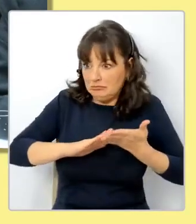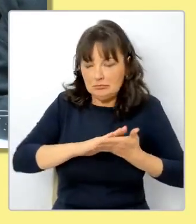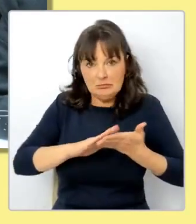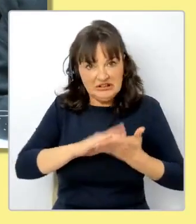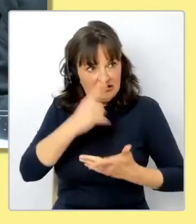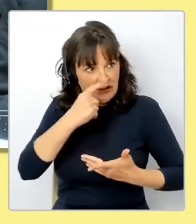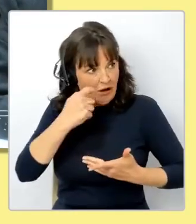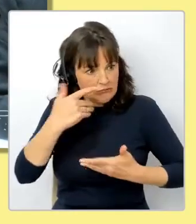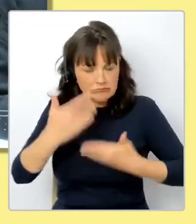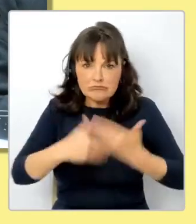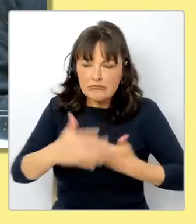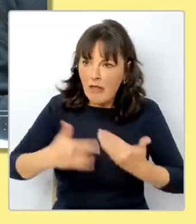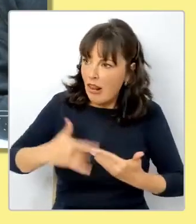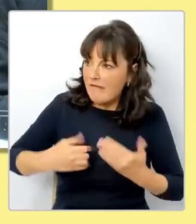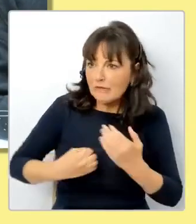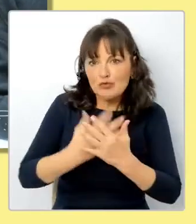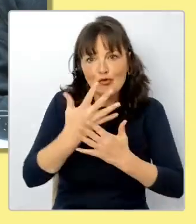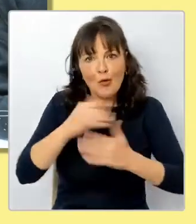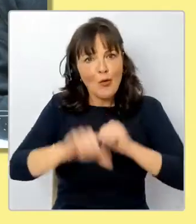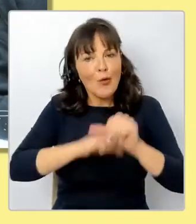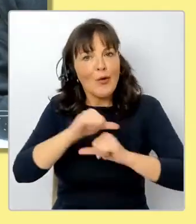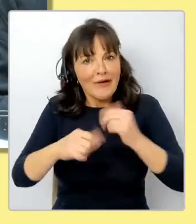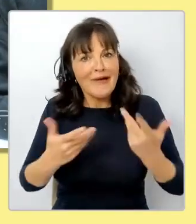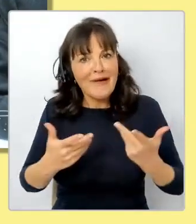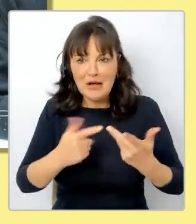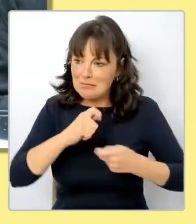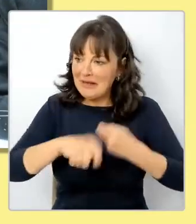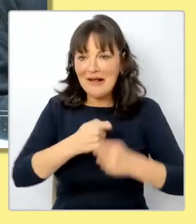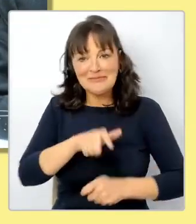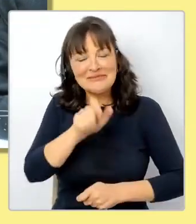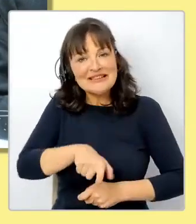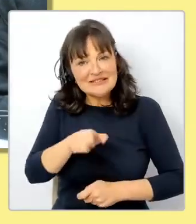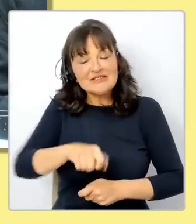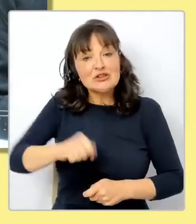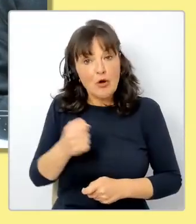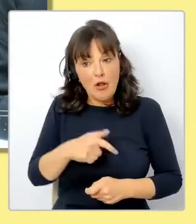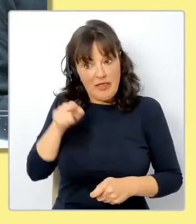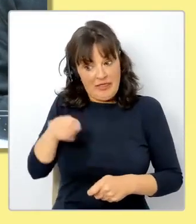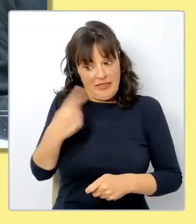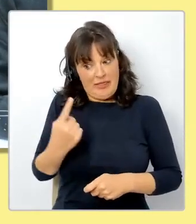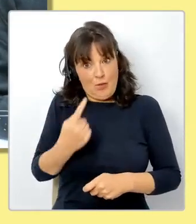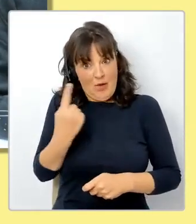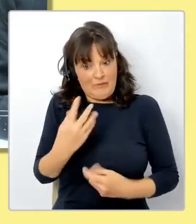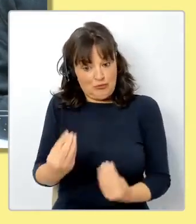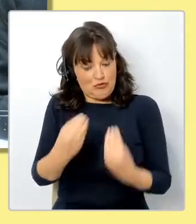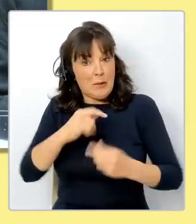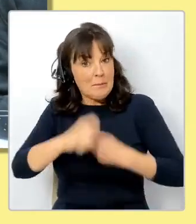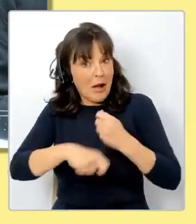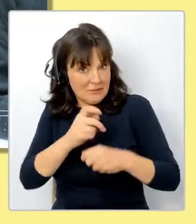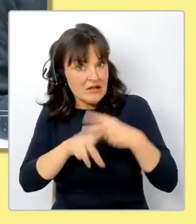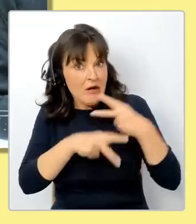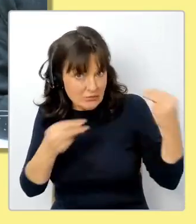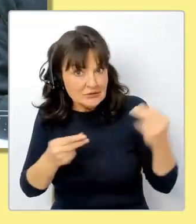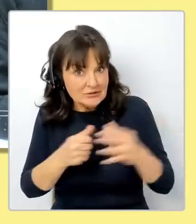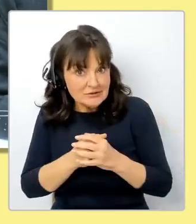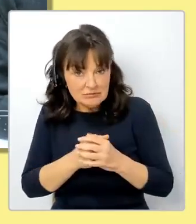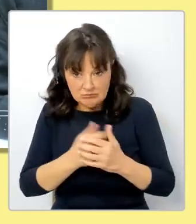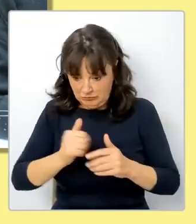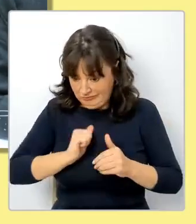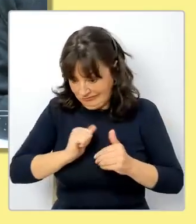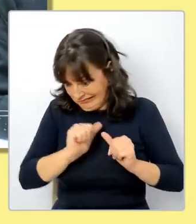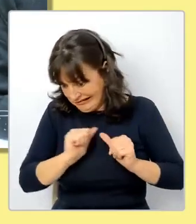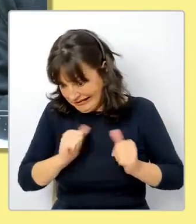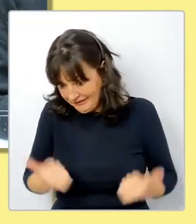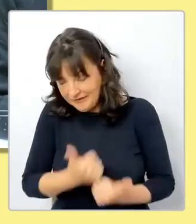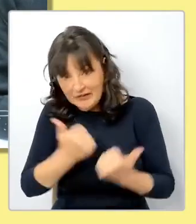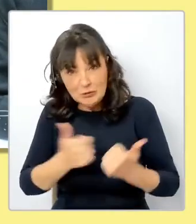country and go on to be citizens. They were training, so one of them was training to be a nurse, and she was really far on in that process. She'd been doing that